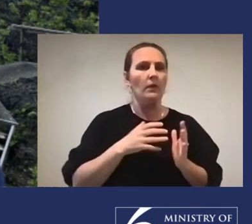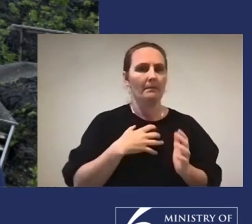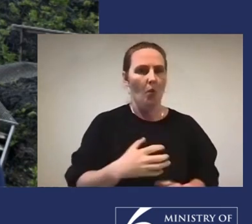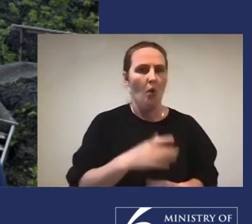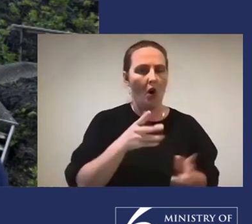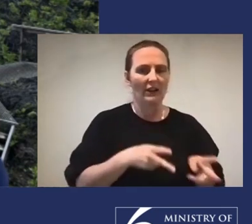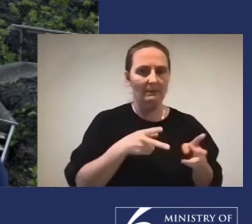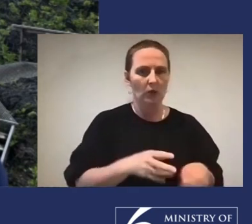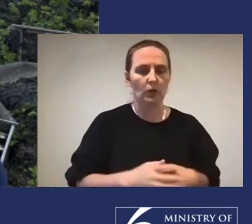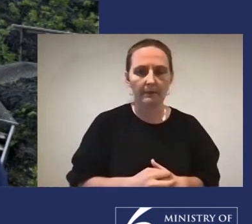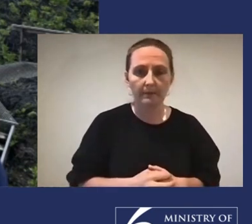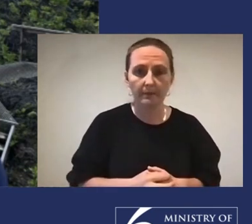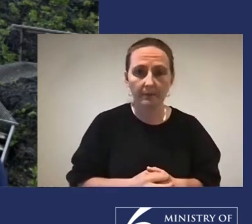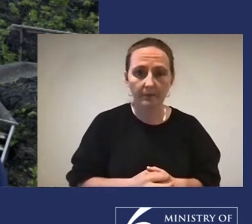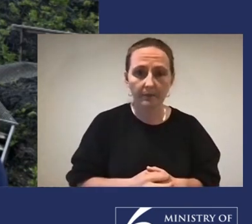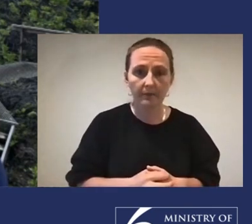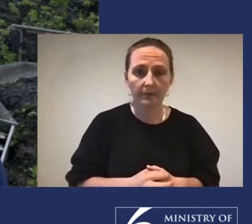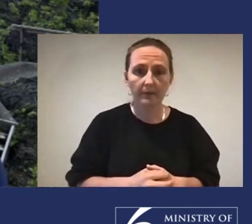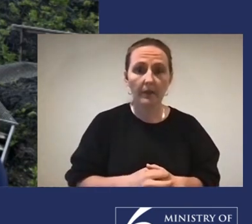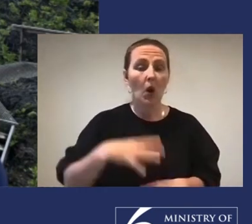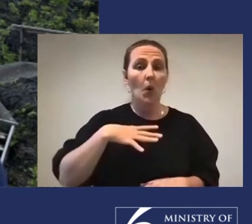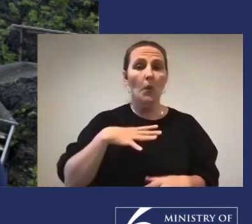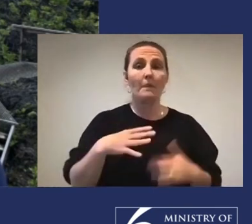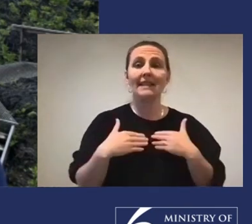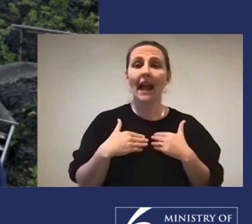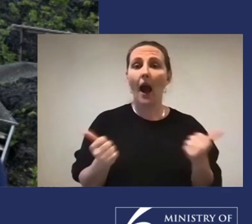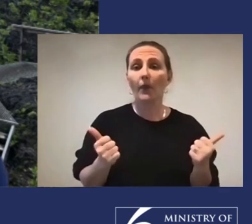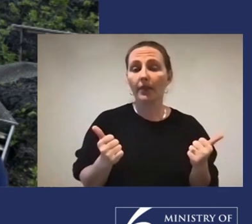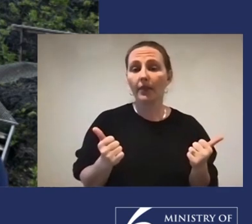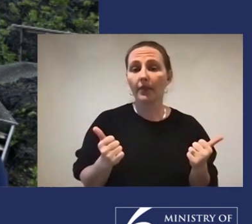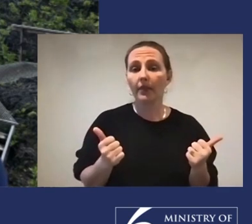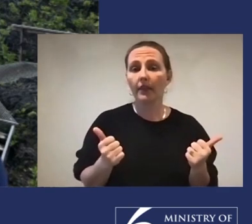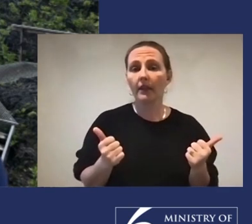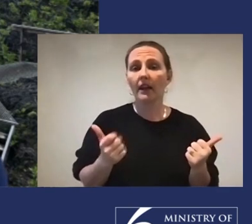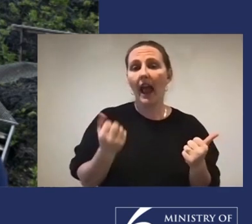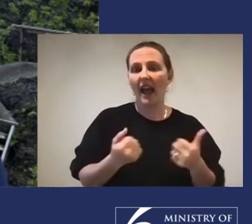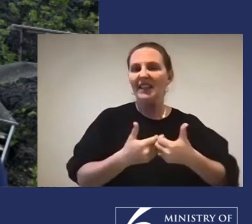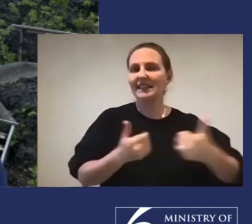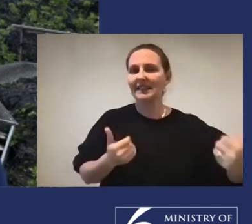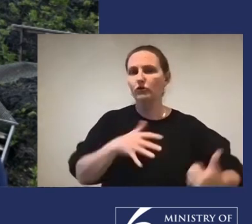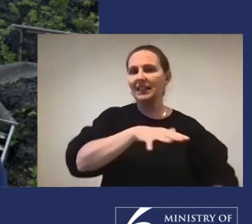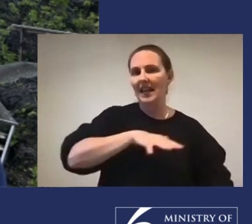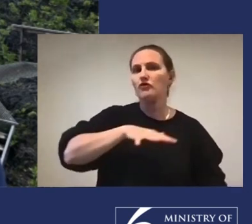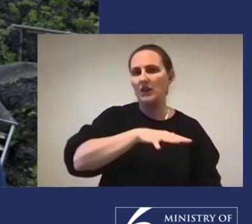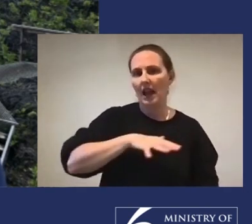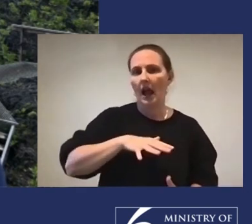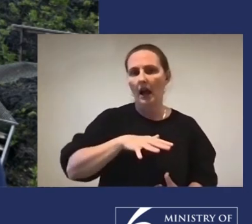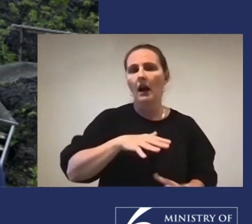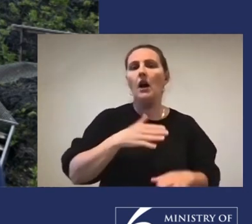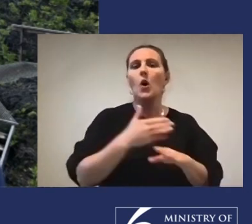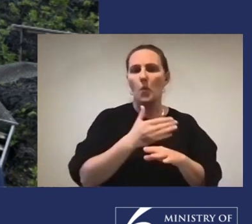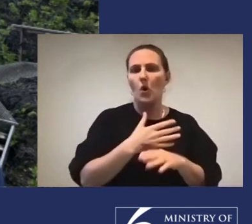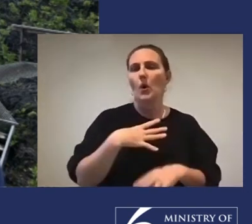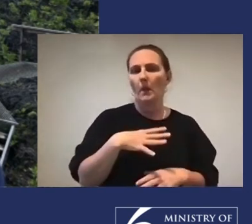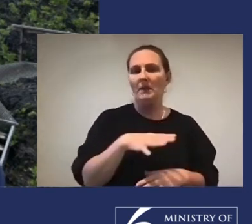So in Women's Health, we're on, you know, we have a sort of separate area where we work in Women's Health. But so